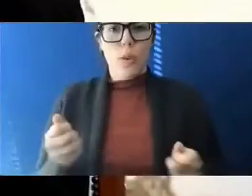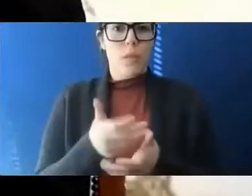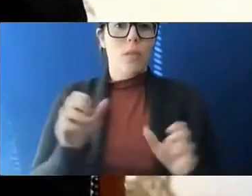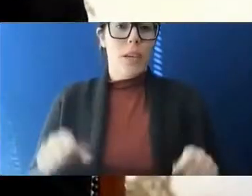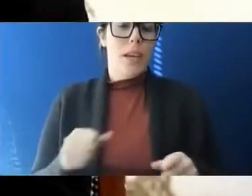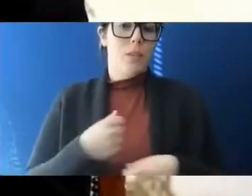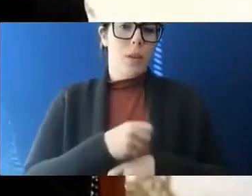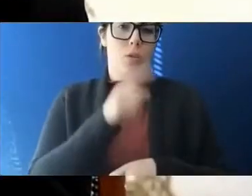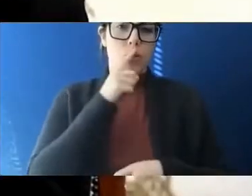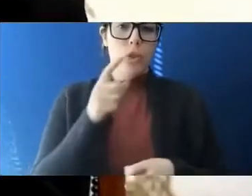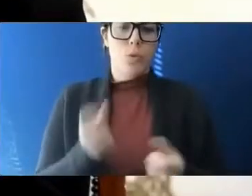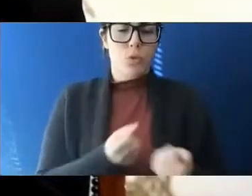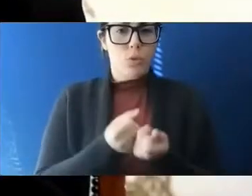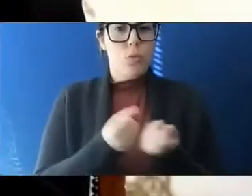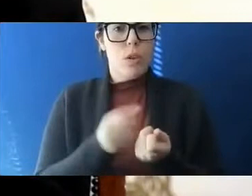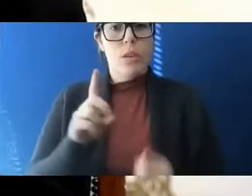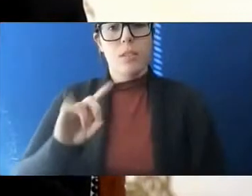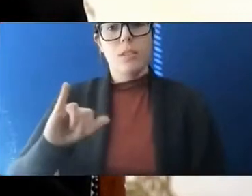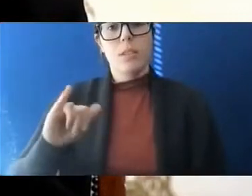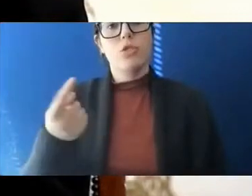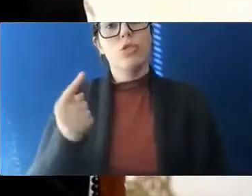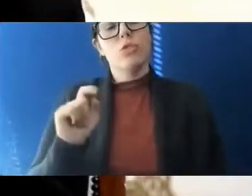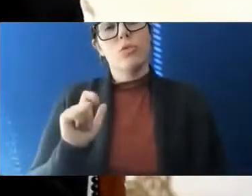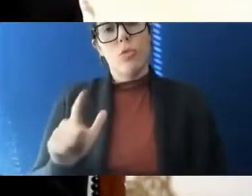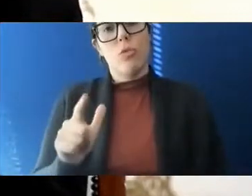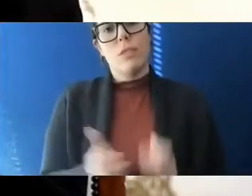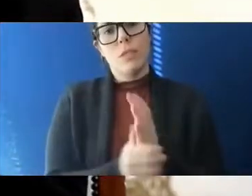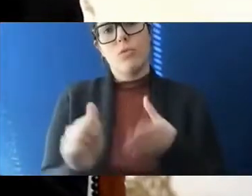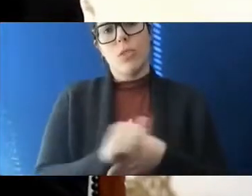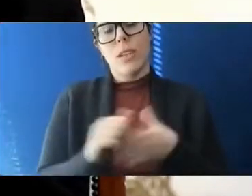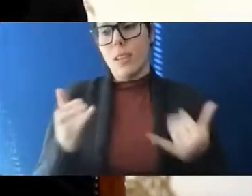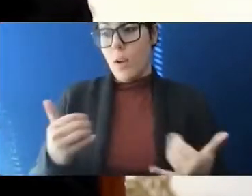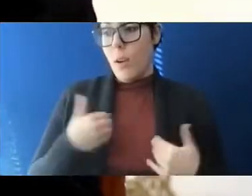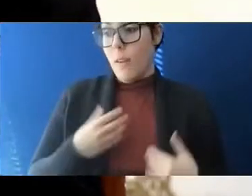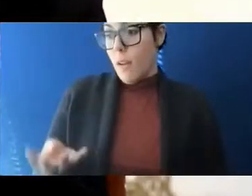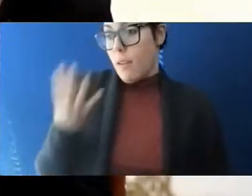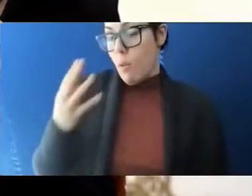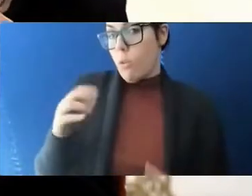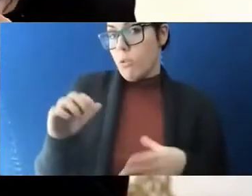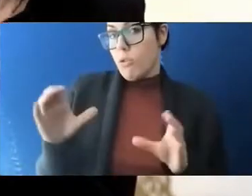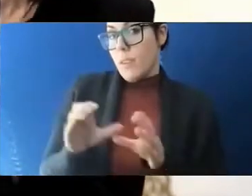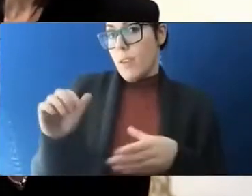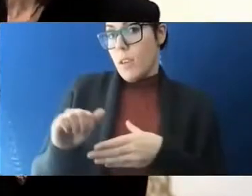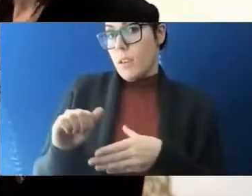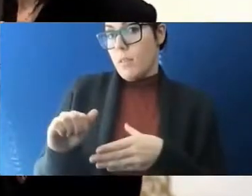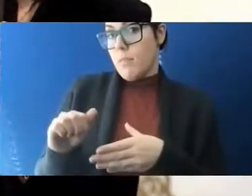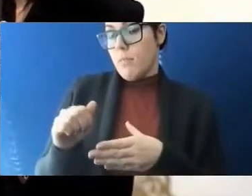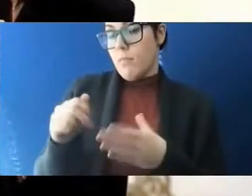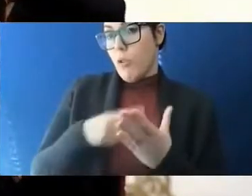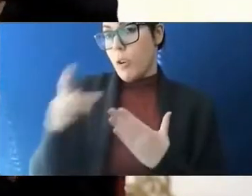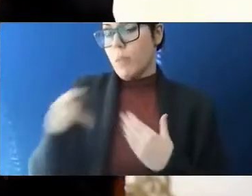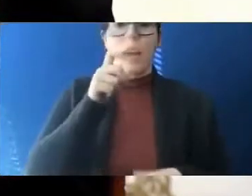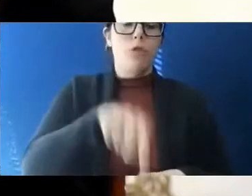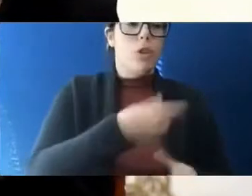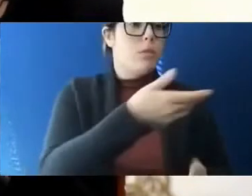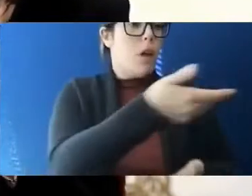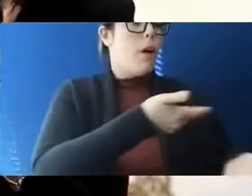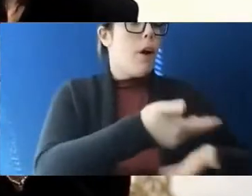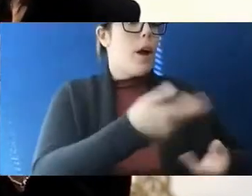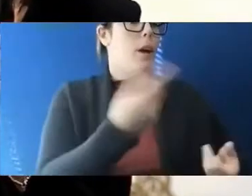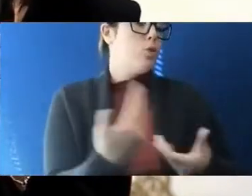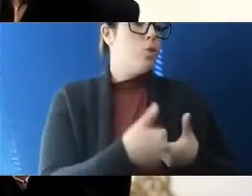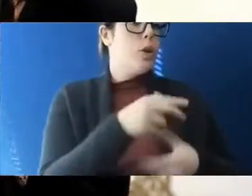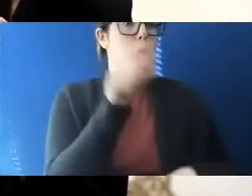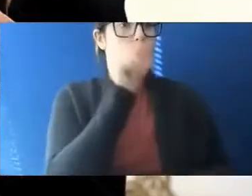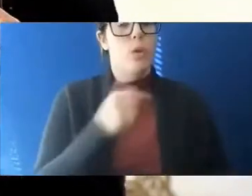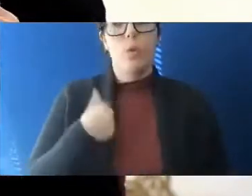skills training. We've evolved our program. We now have 4 certificate programs. Rather than just training people to hire for Google, we said, let's create